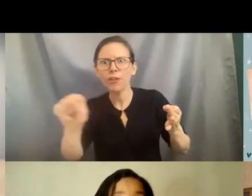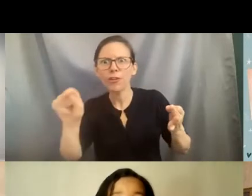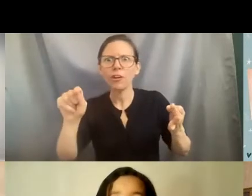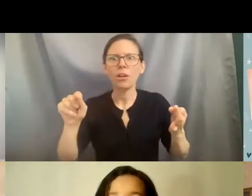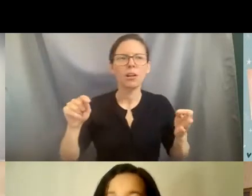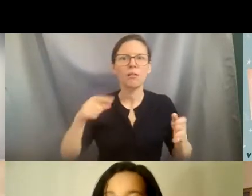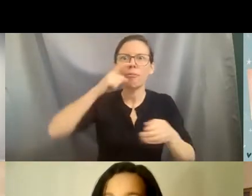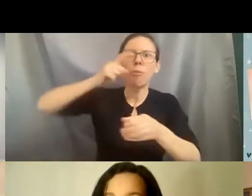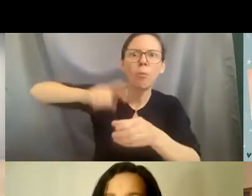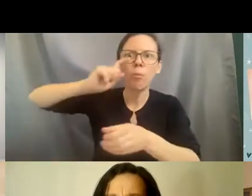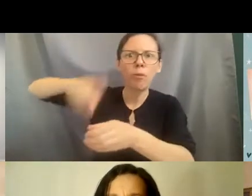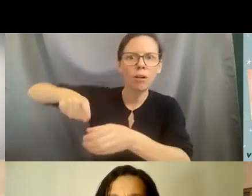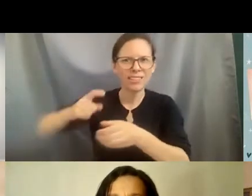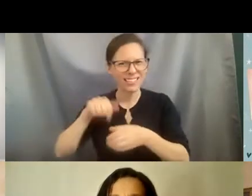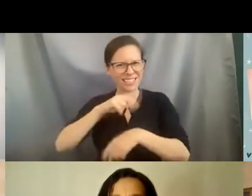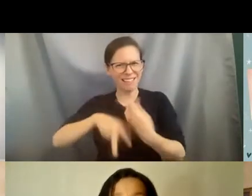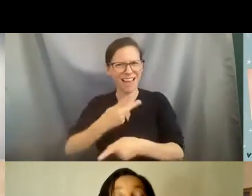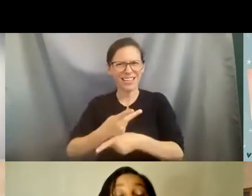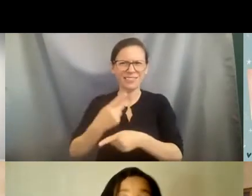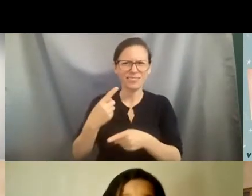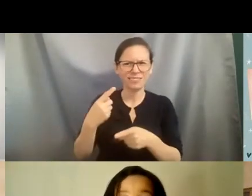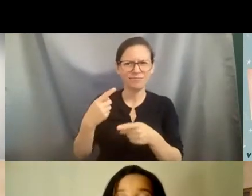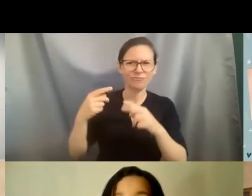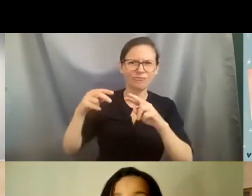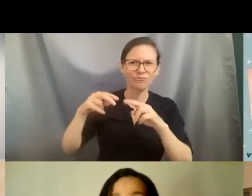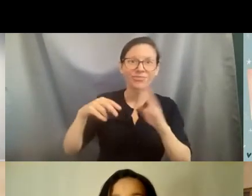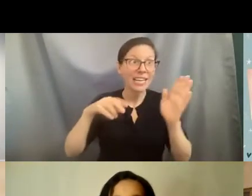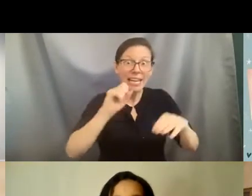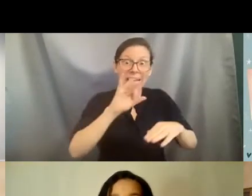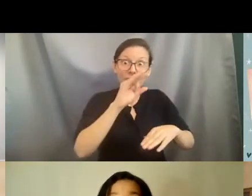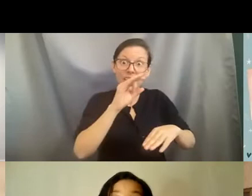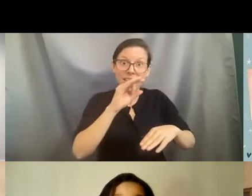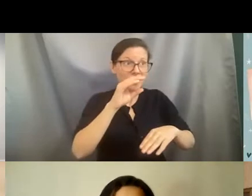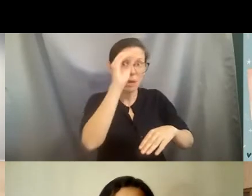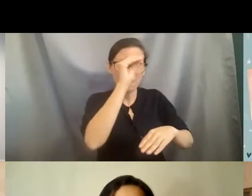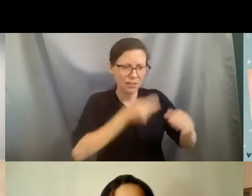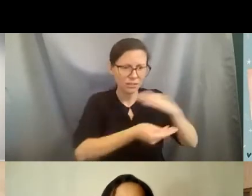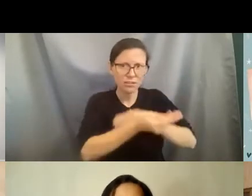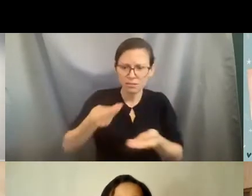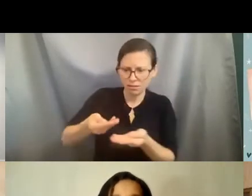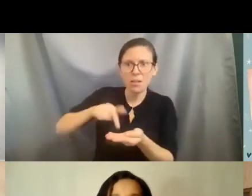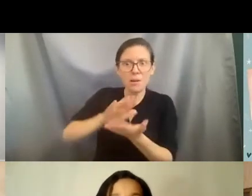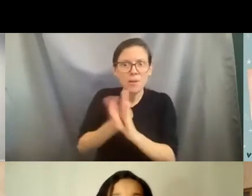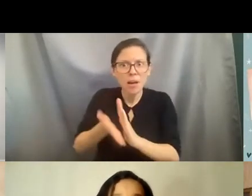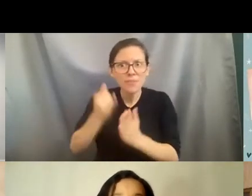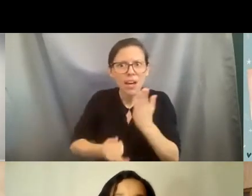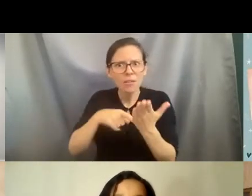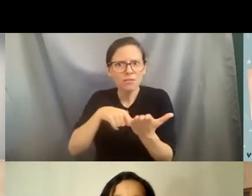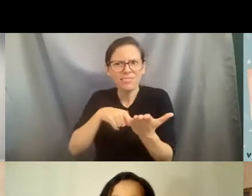subject to this type of sort of this, you know, if this opinion is final, egregious action.